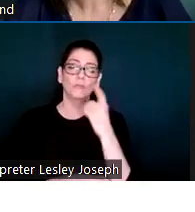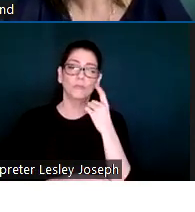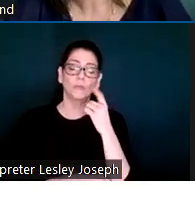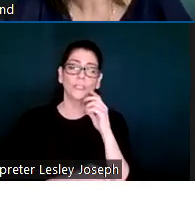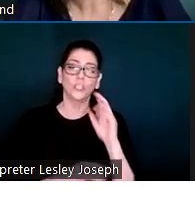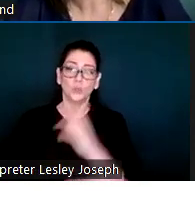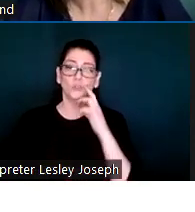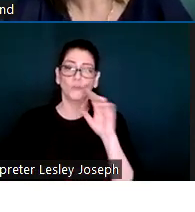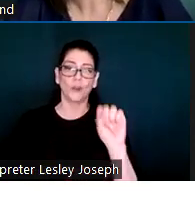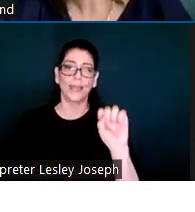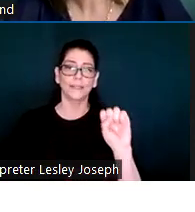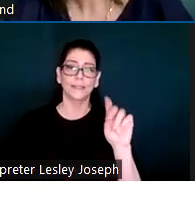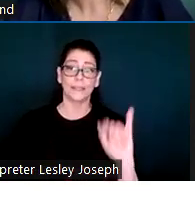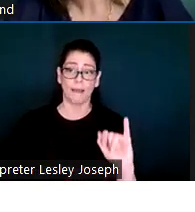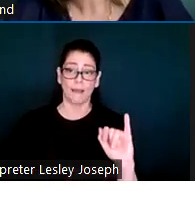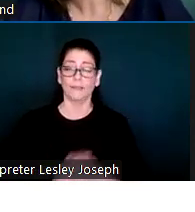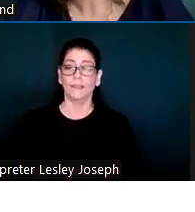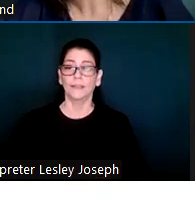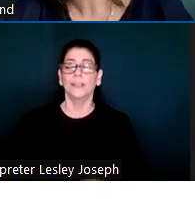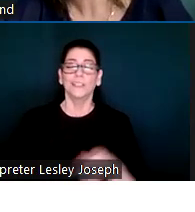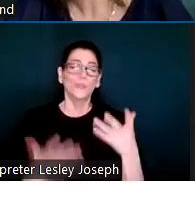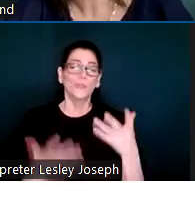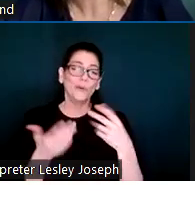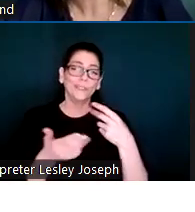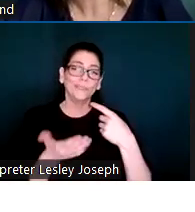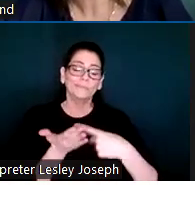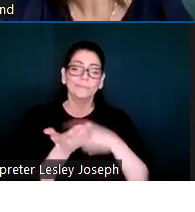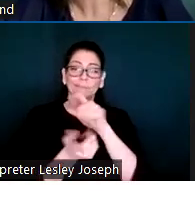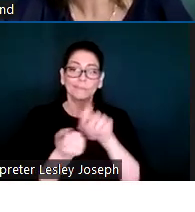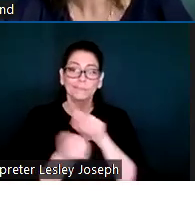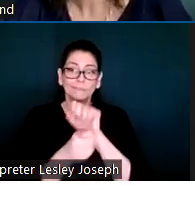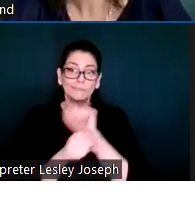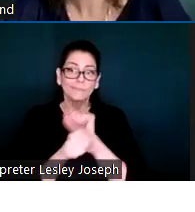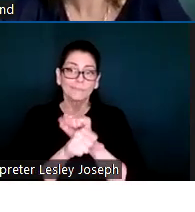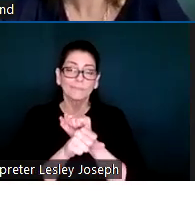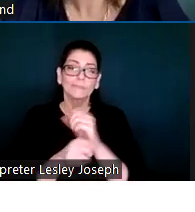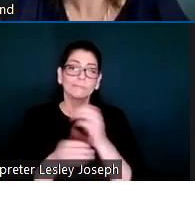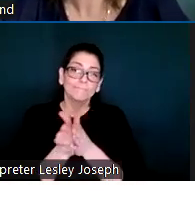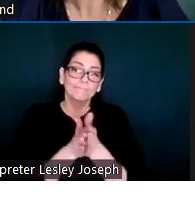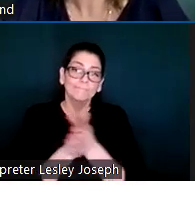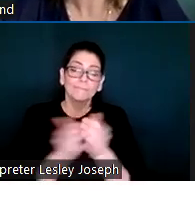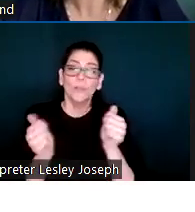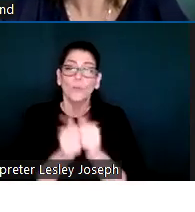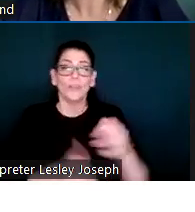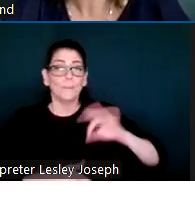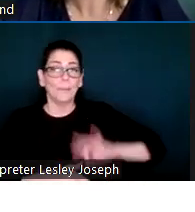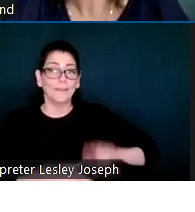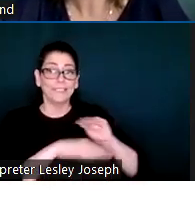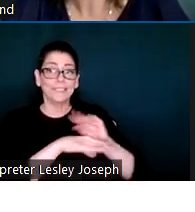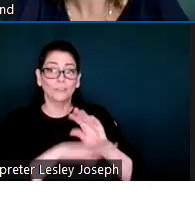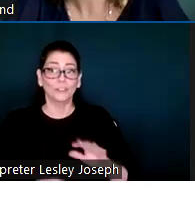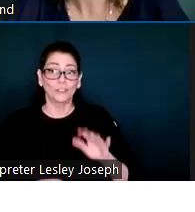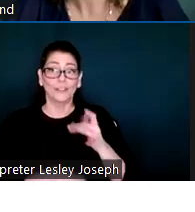So you'll want to discuss those specific work incentives for a Title II beneficiary with the benefits counselors that you have available to